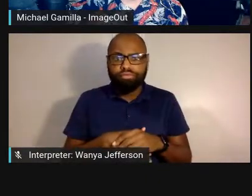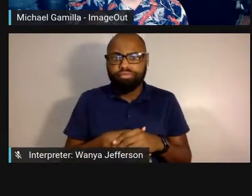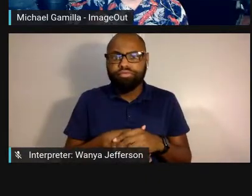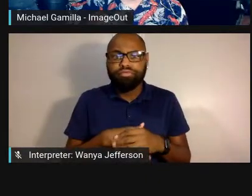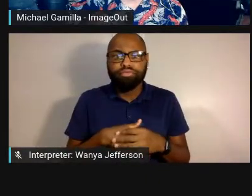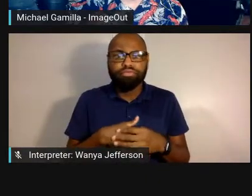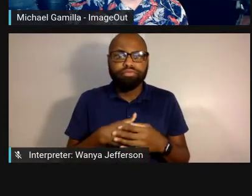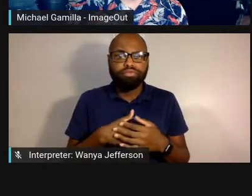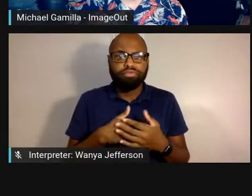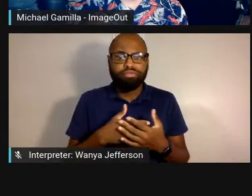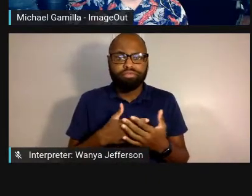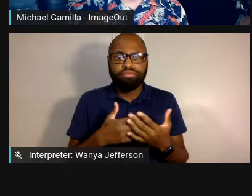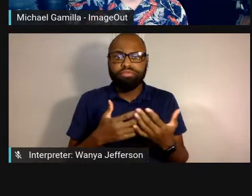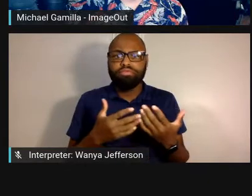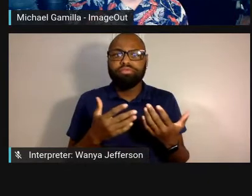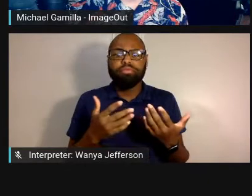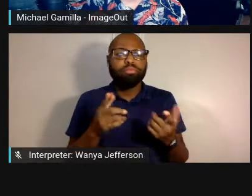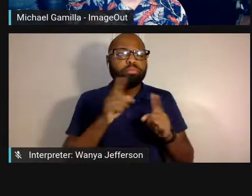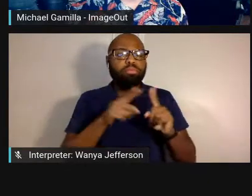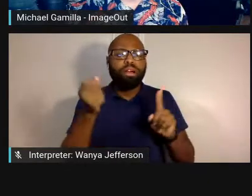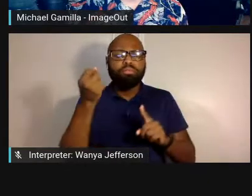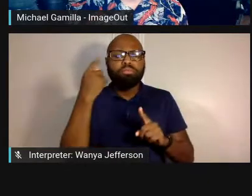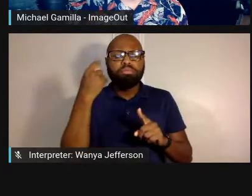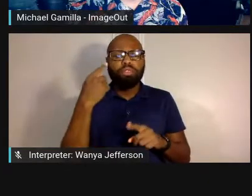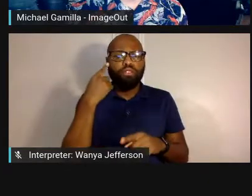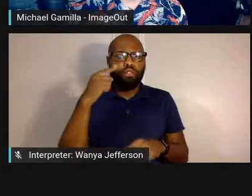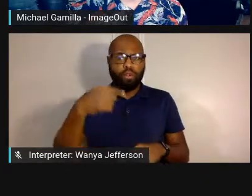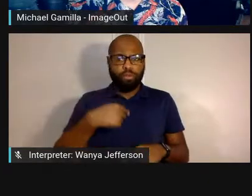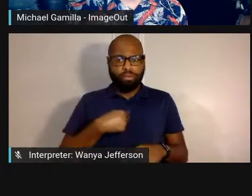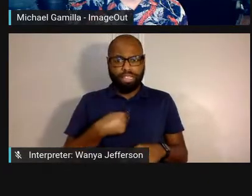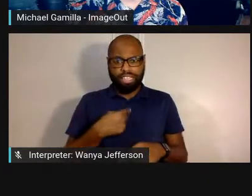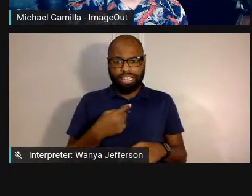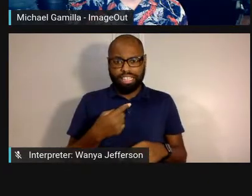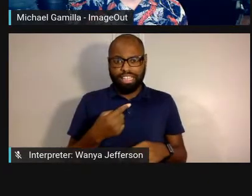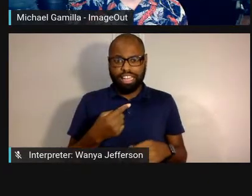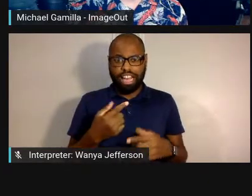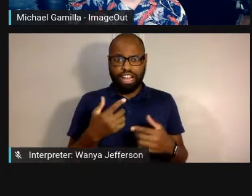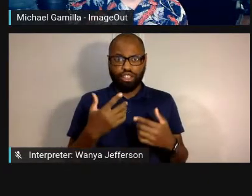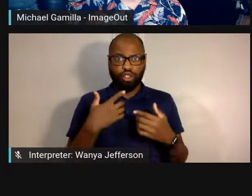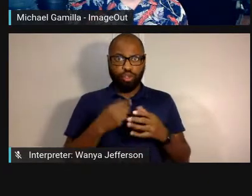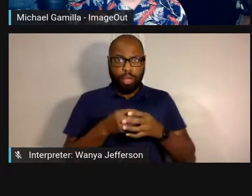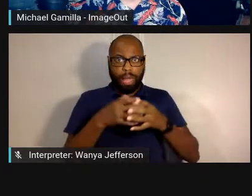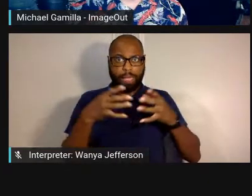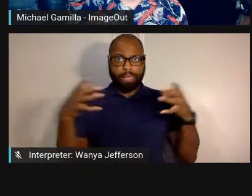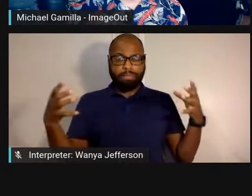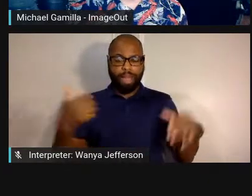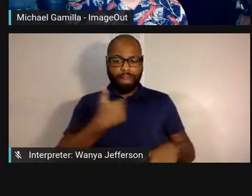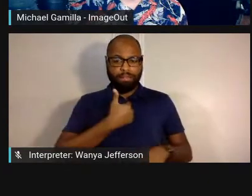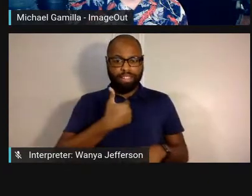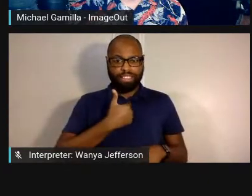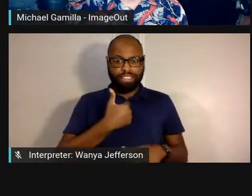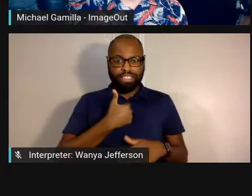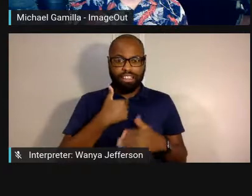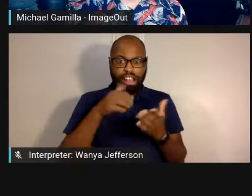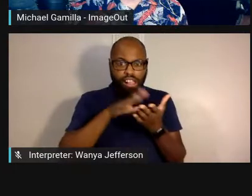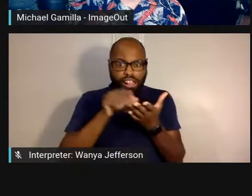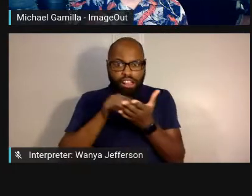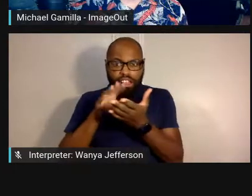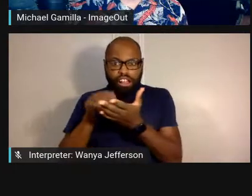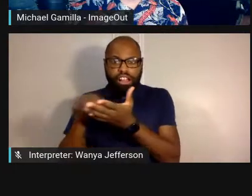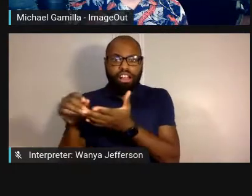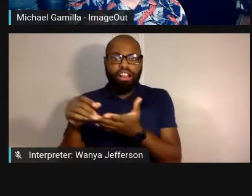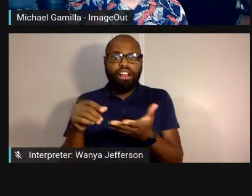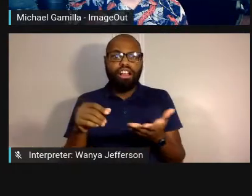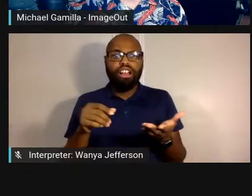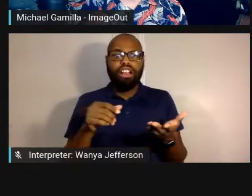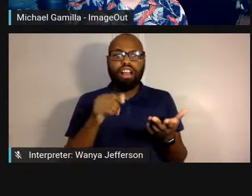Everybody can identify with a love story. But for me, it's important to expand myself and to, as an actor in Colombia, to being